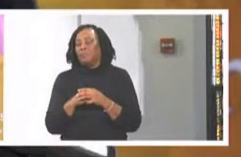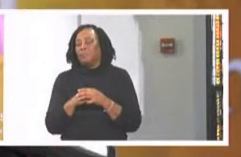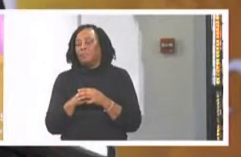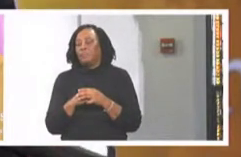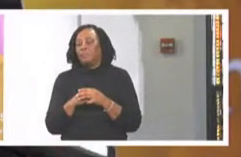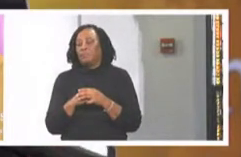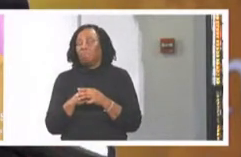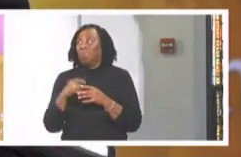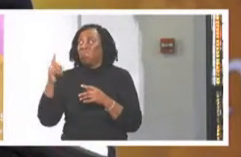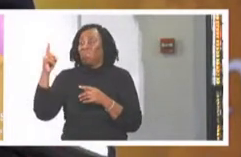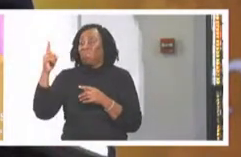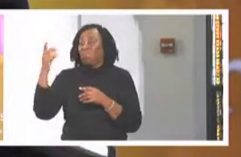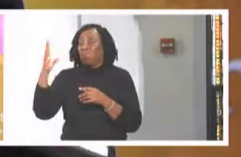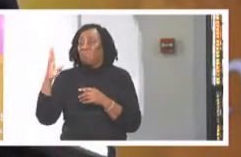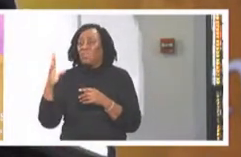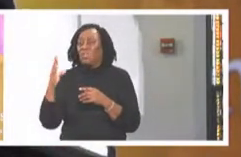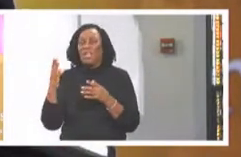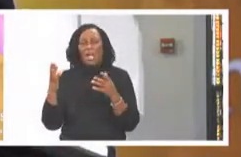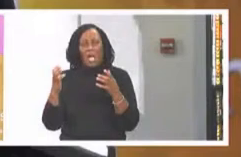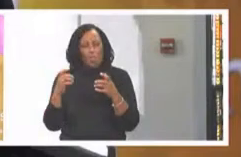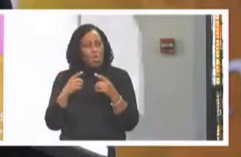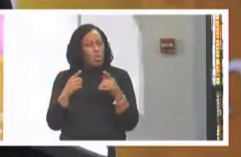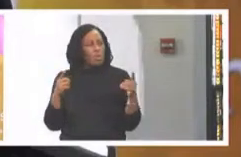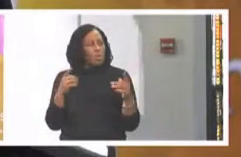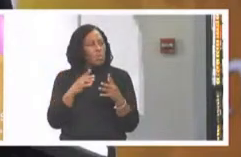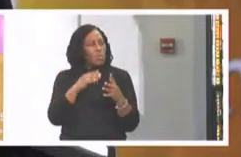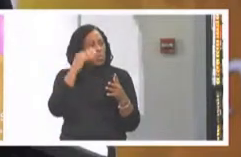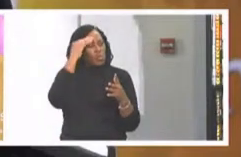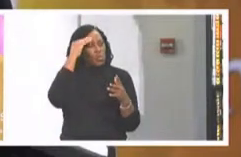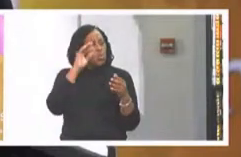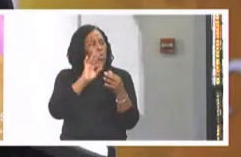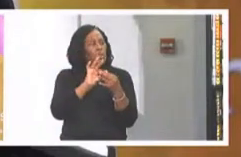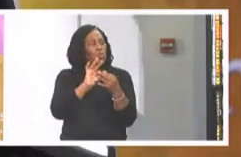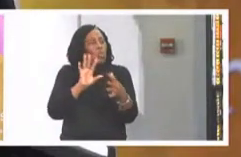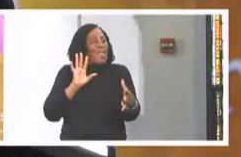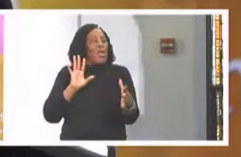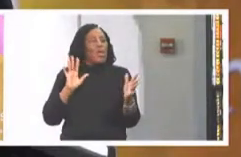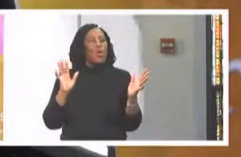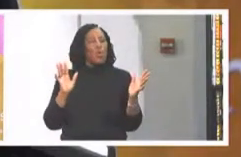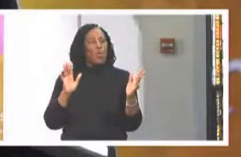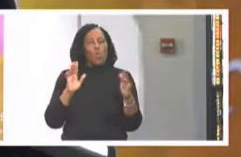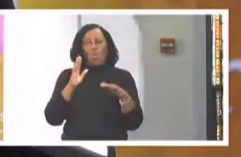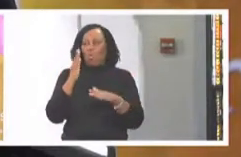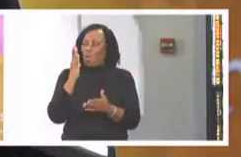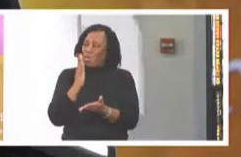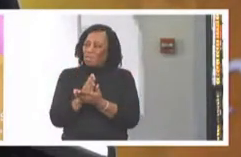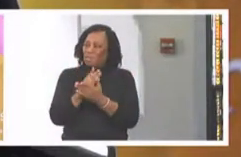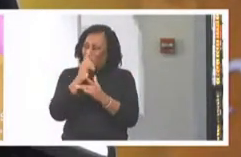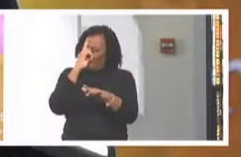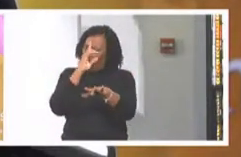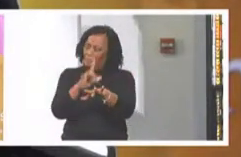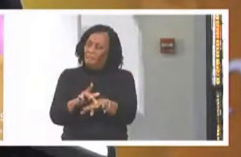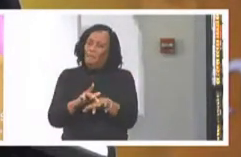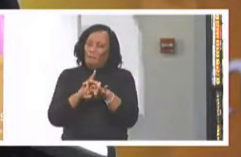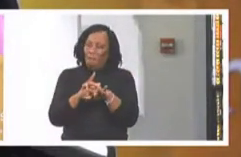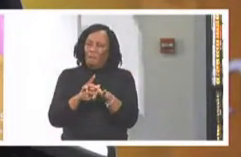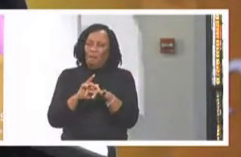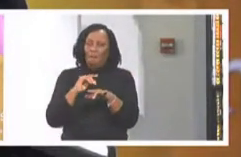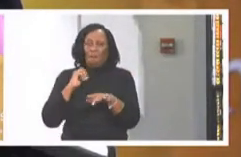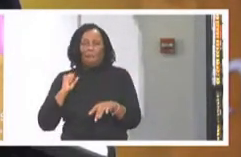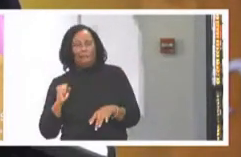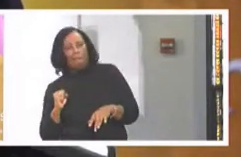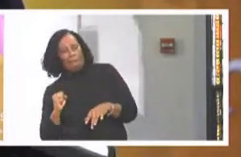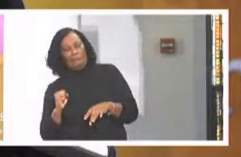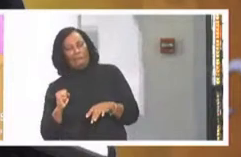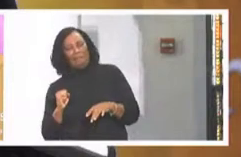God says, I want you to learn to let it go. Stop dwelling on the negative. It's a weight. It's like the dog